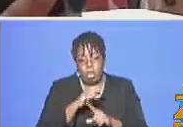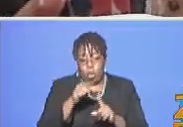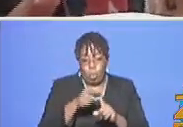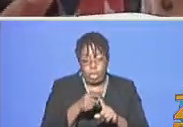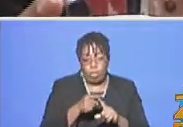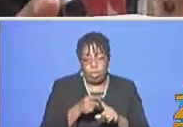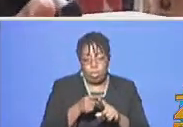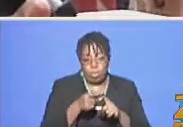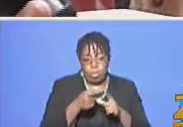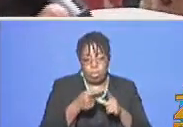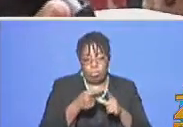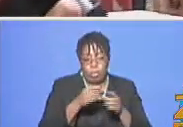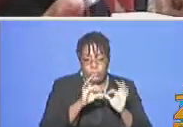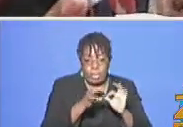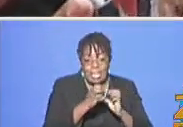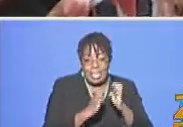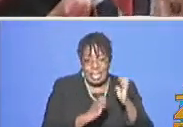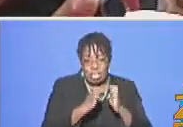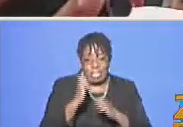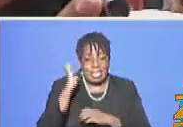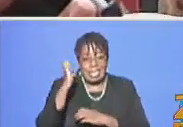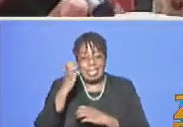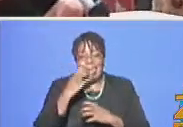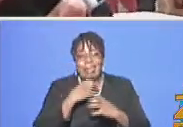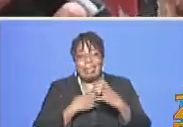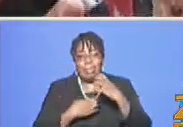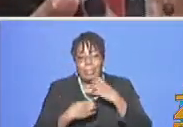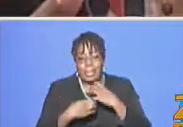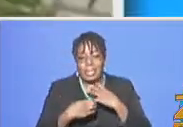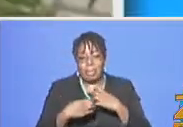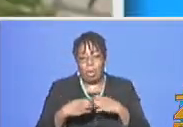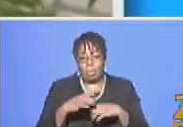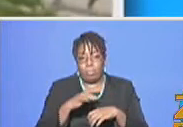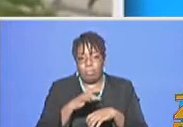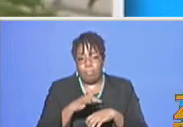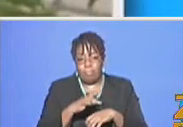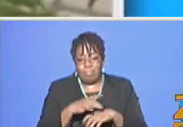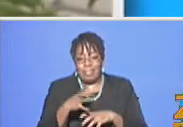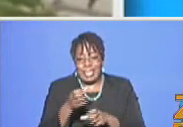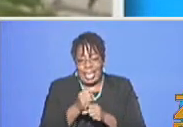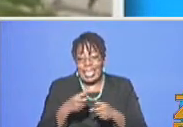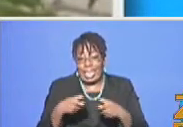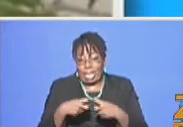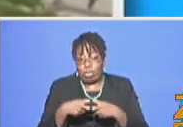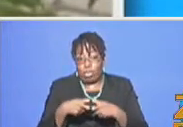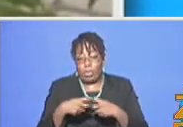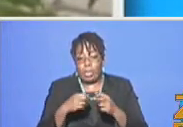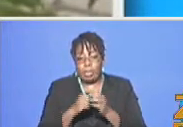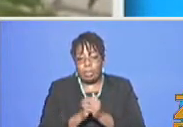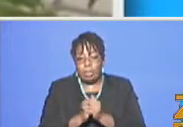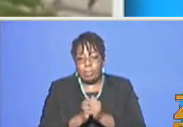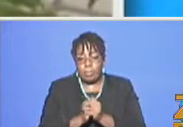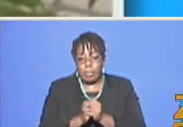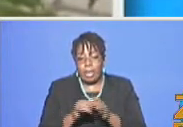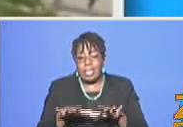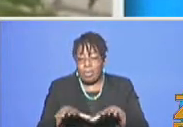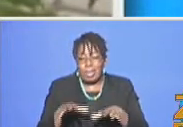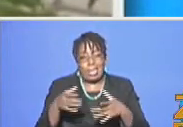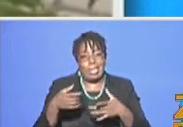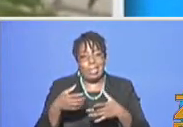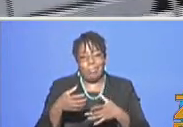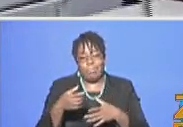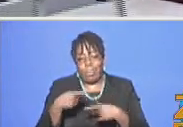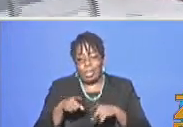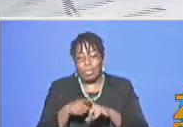some repairs, he complained of being electrocuted. Family members say Brennan left for work this morning like he always